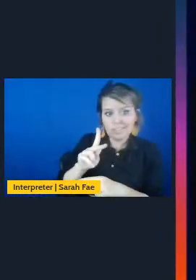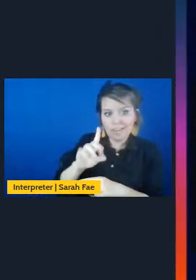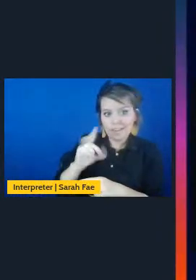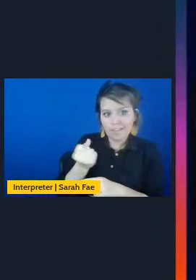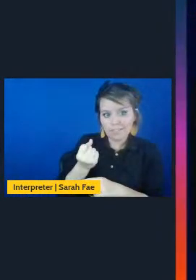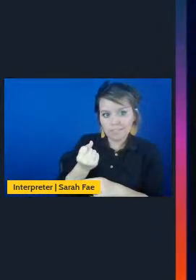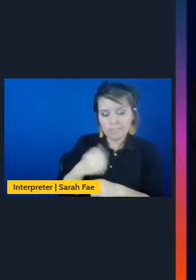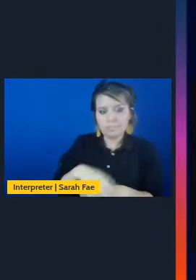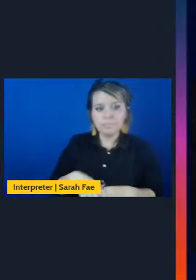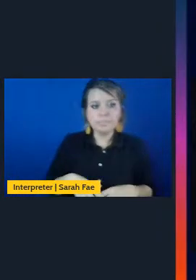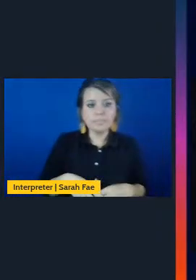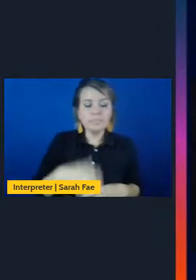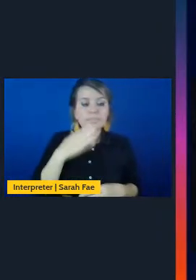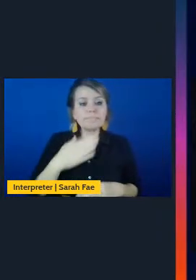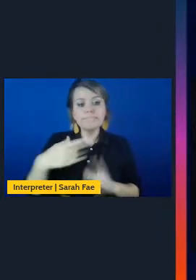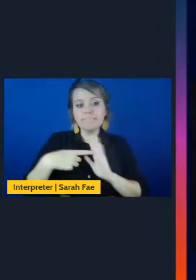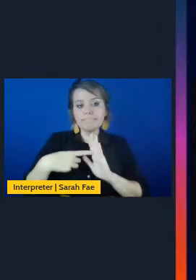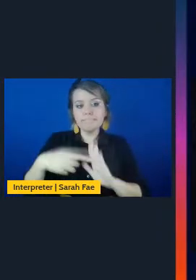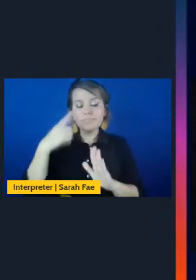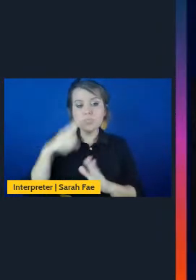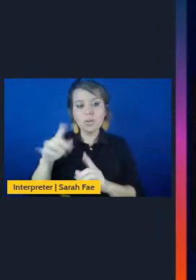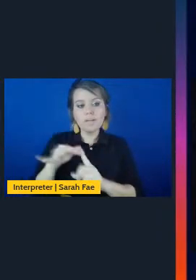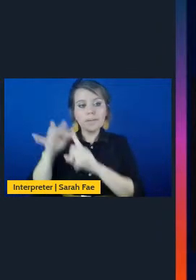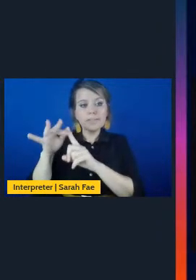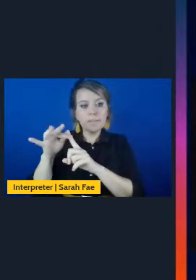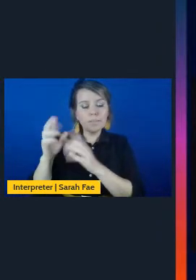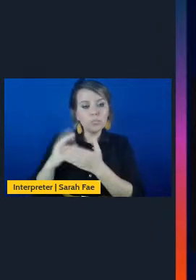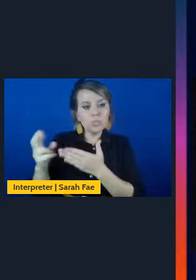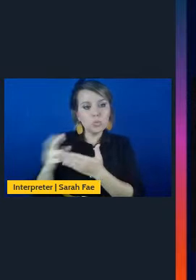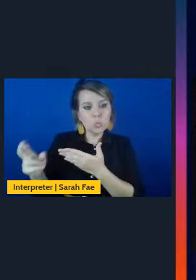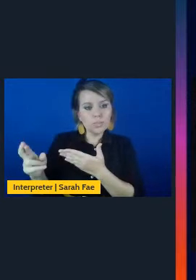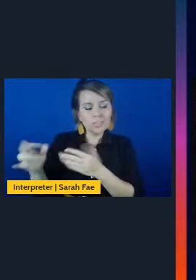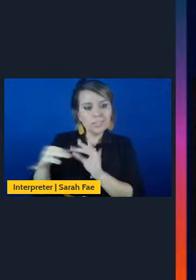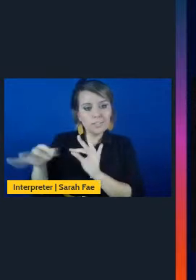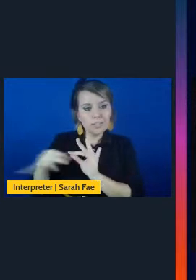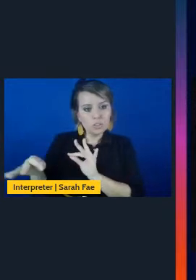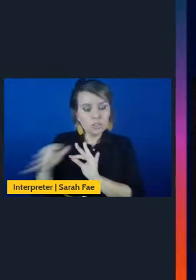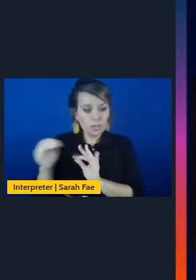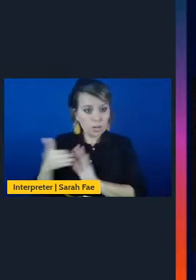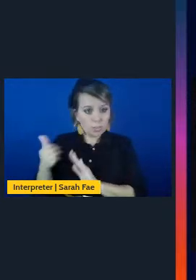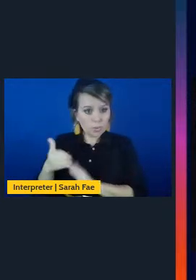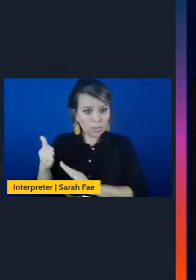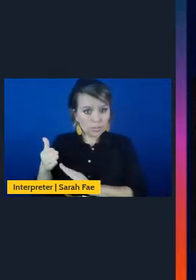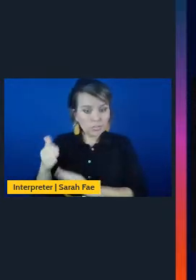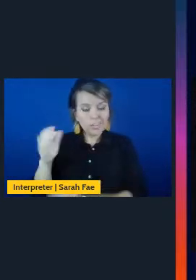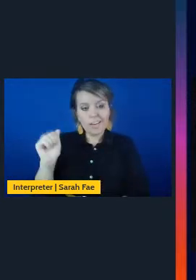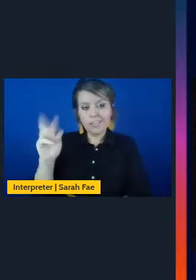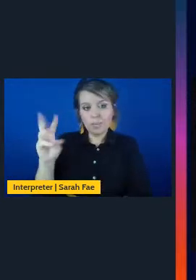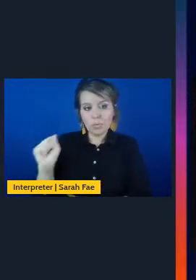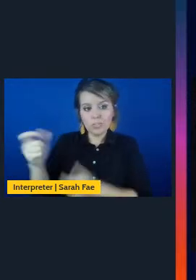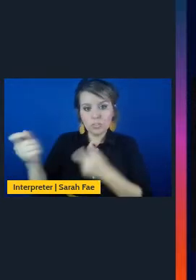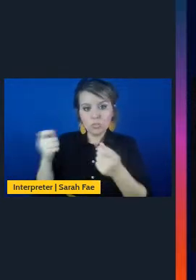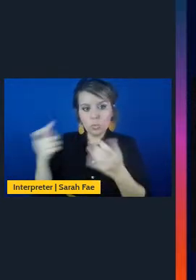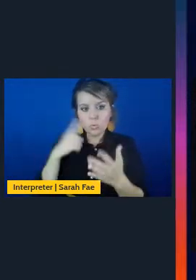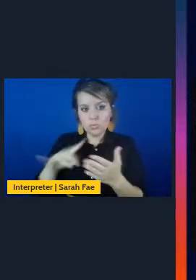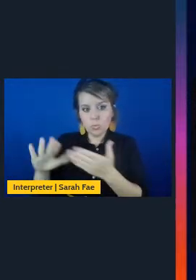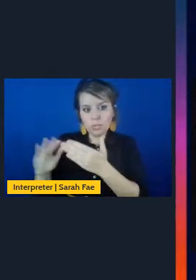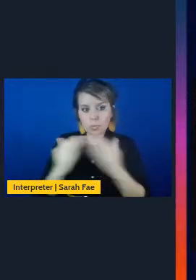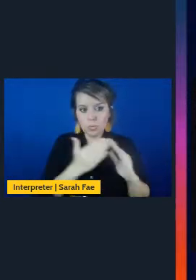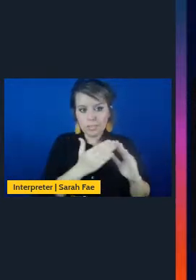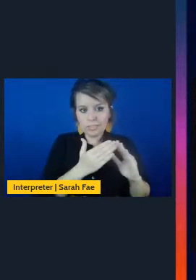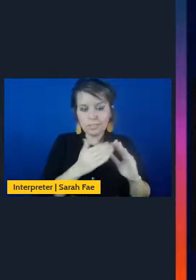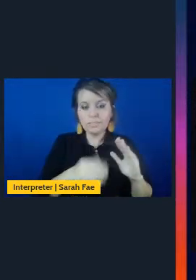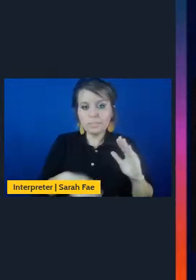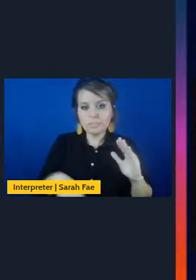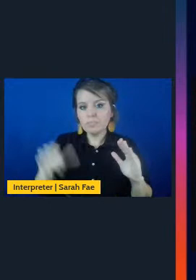A good example of a custom resource definition and operators is AWS Controllers for Kubernetes, or ACK in